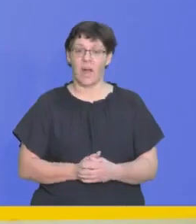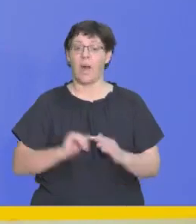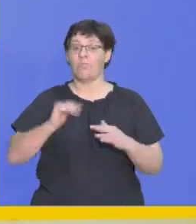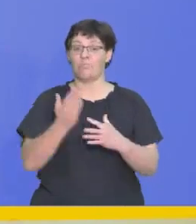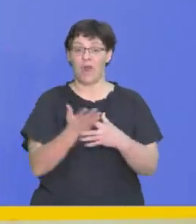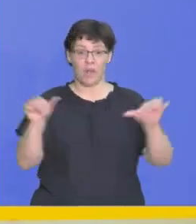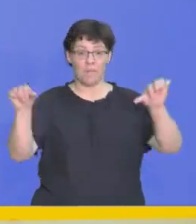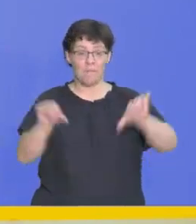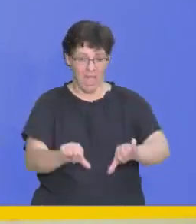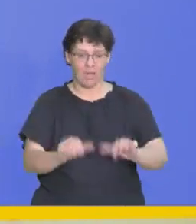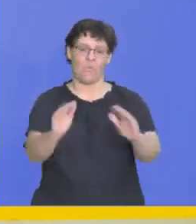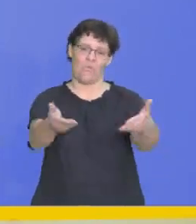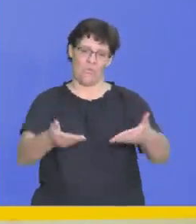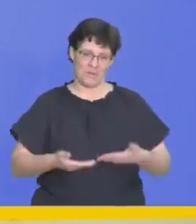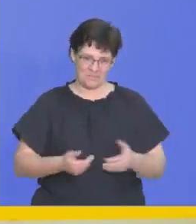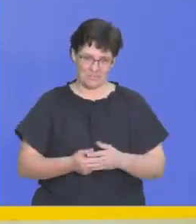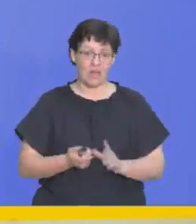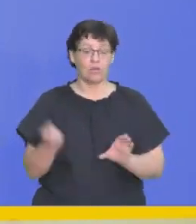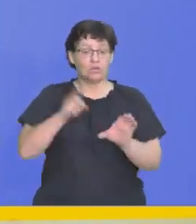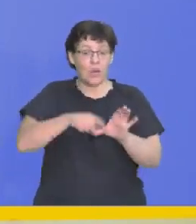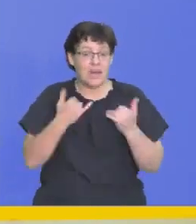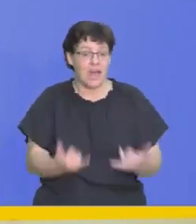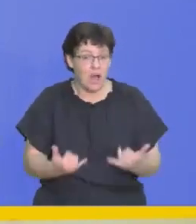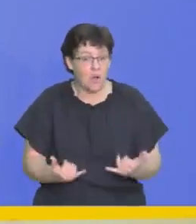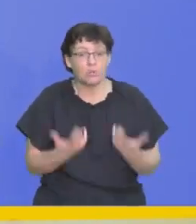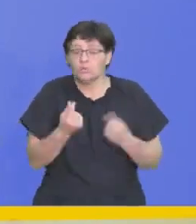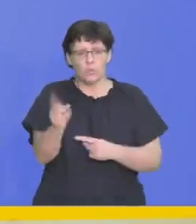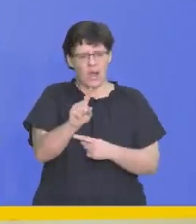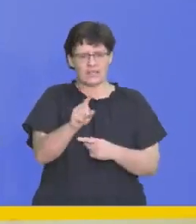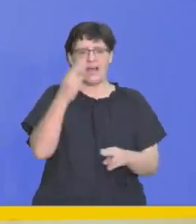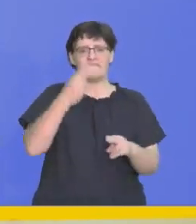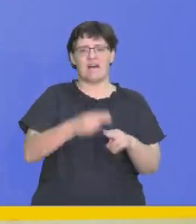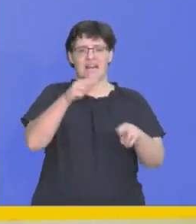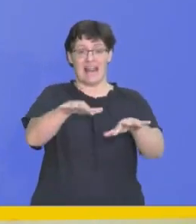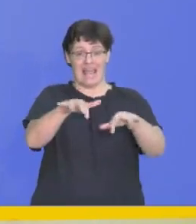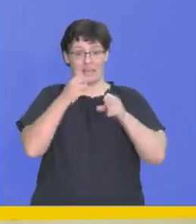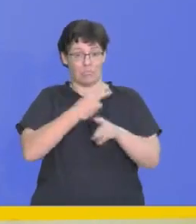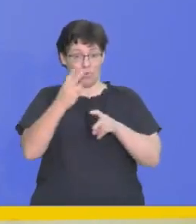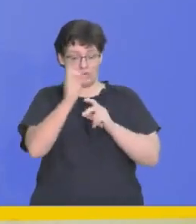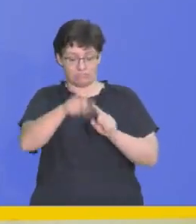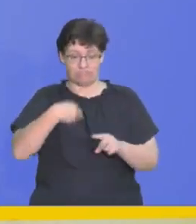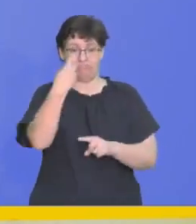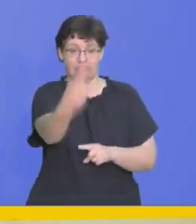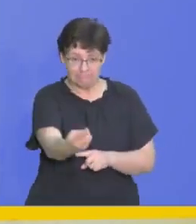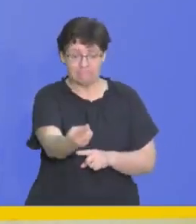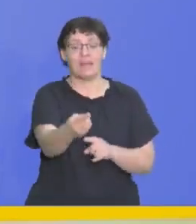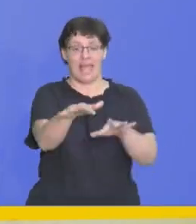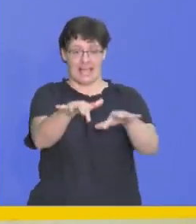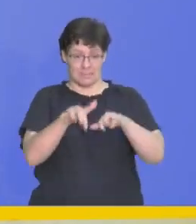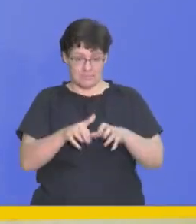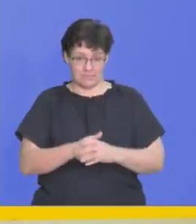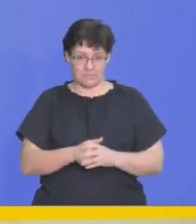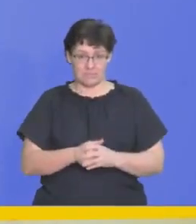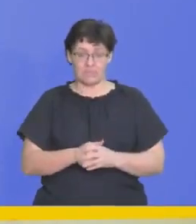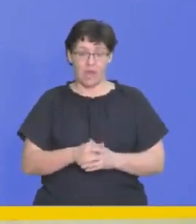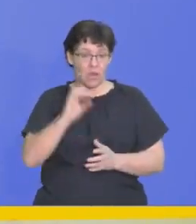Welcome back from the break, Matrix. If you've just joined us, we are doing your final exam prep to help with the upcoming exams. Well, we've got